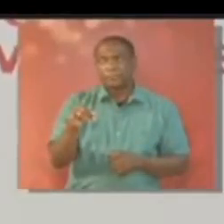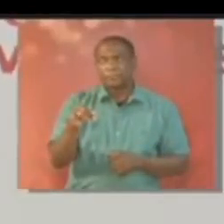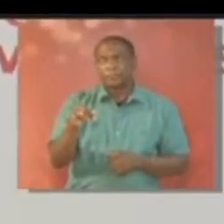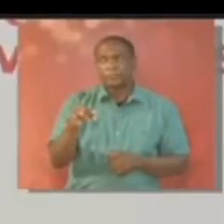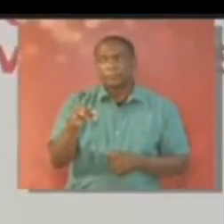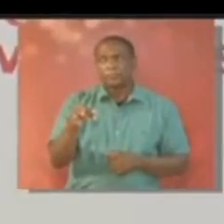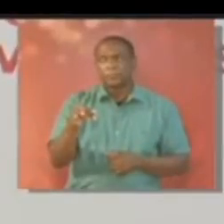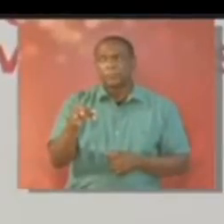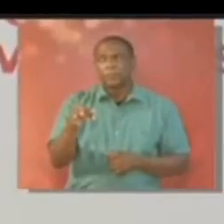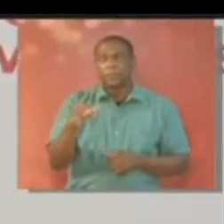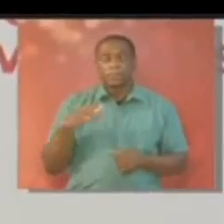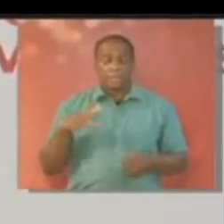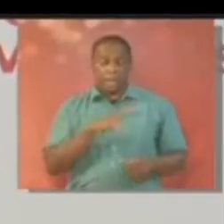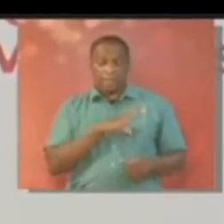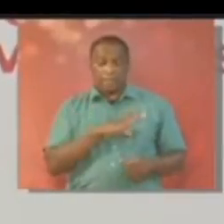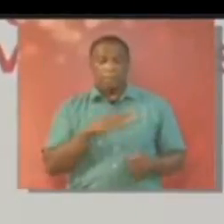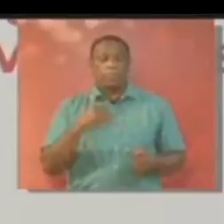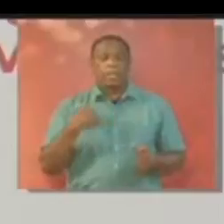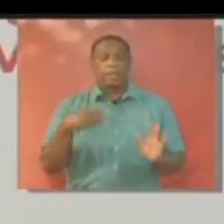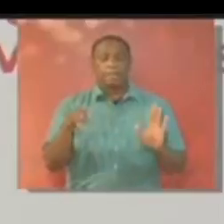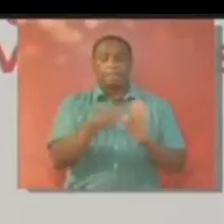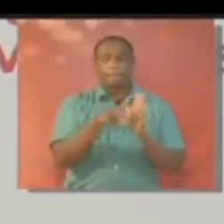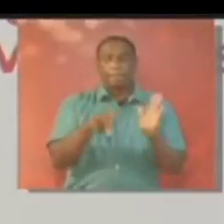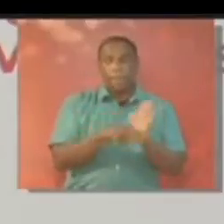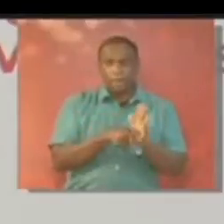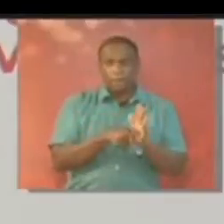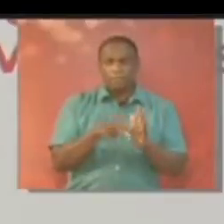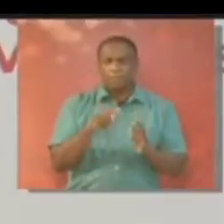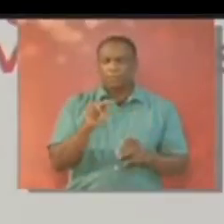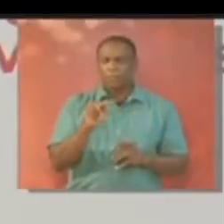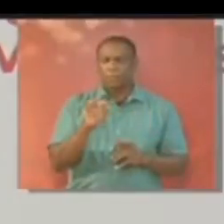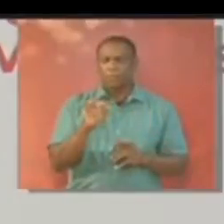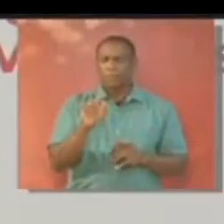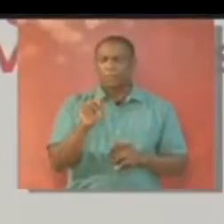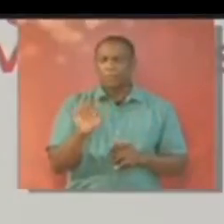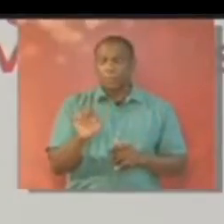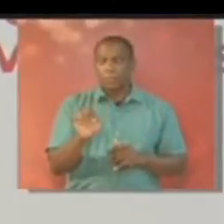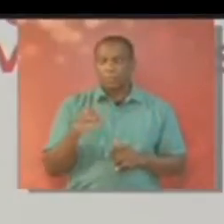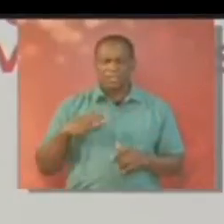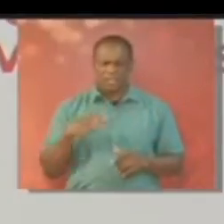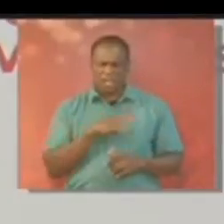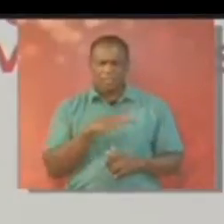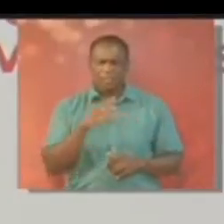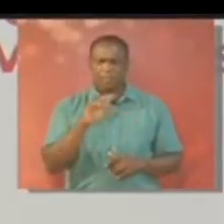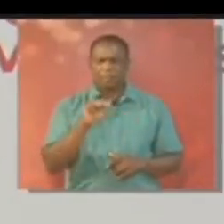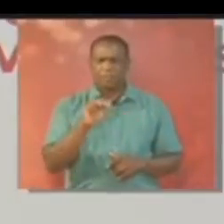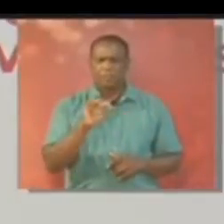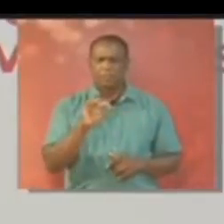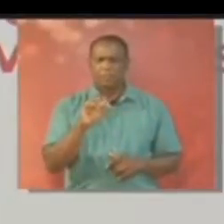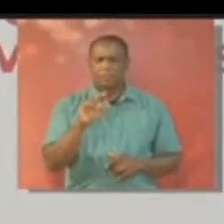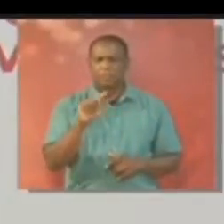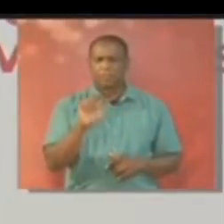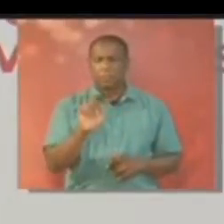non-nationals to Cabinet, the Cabinet note, and I think I actually have it here.